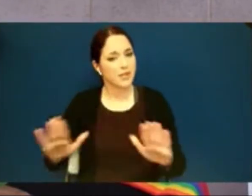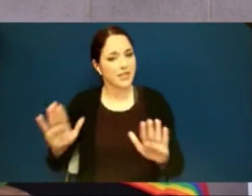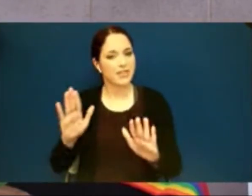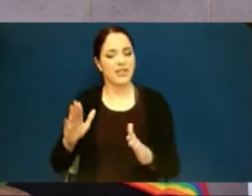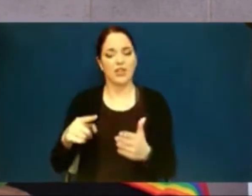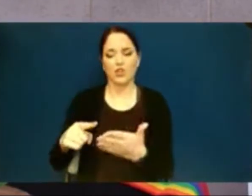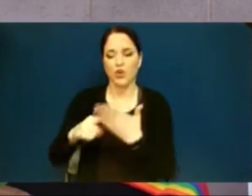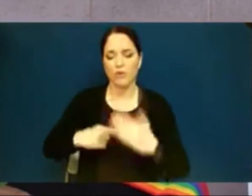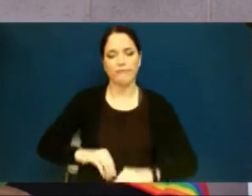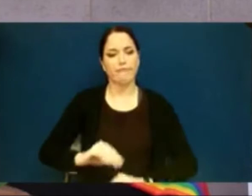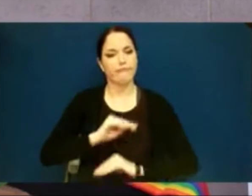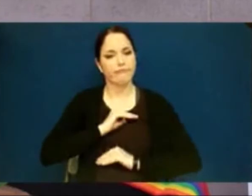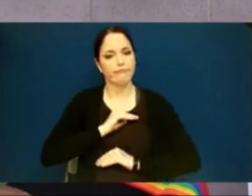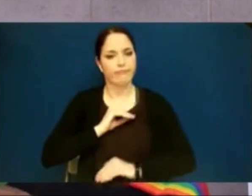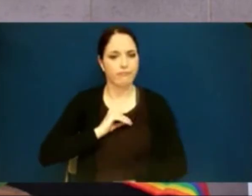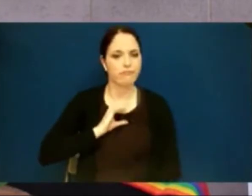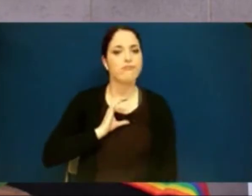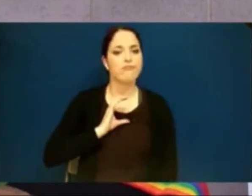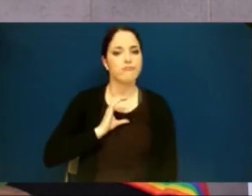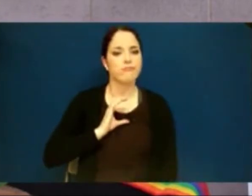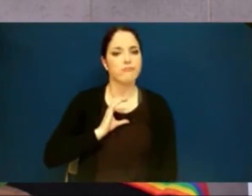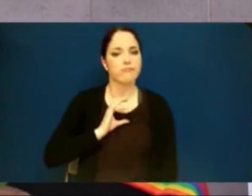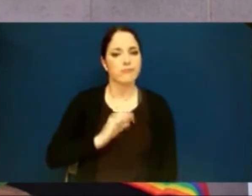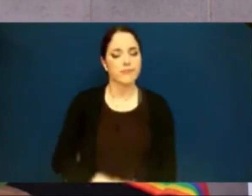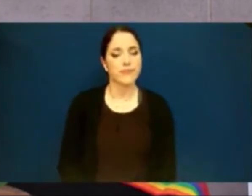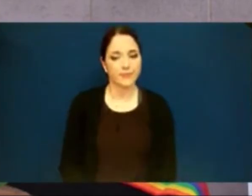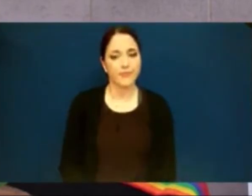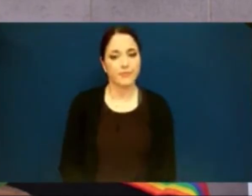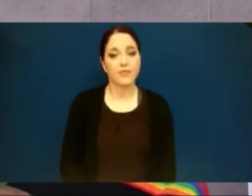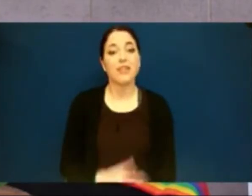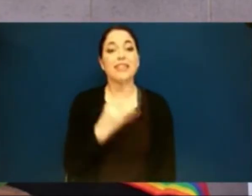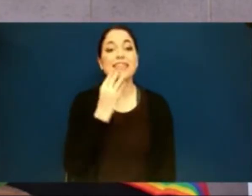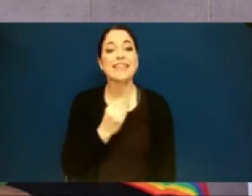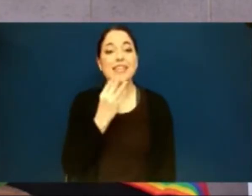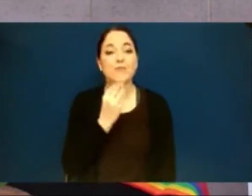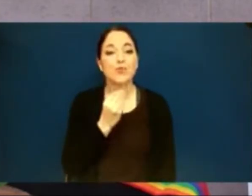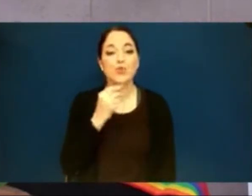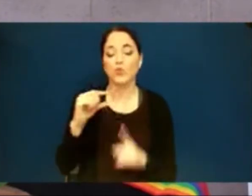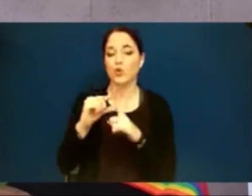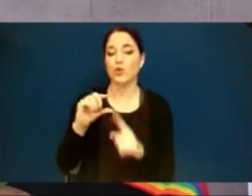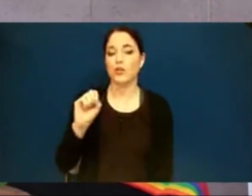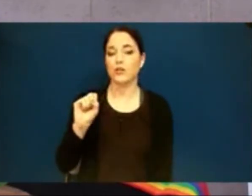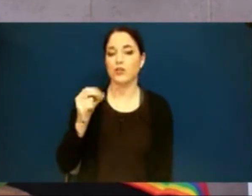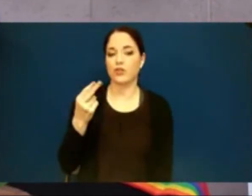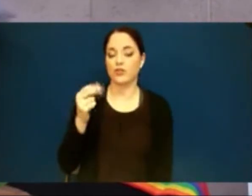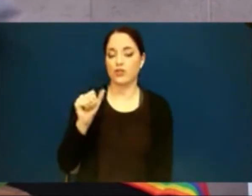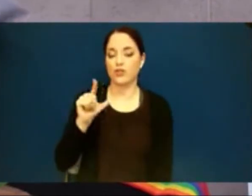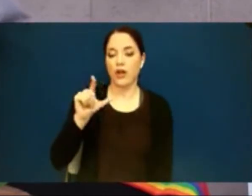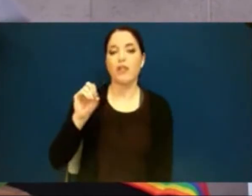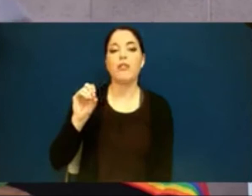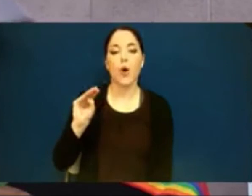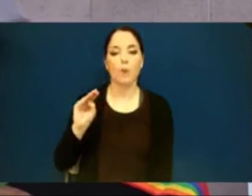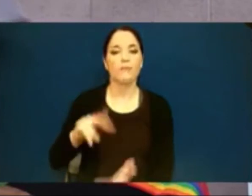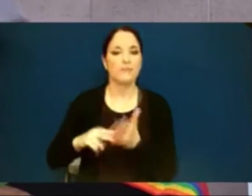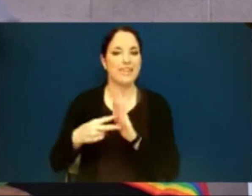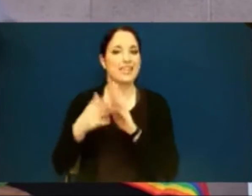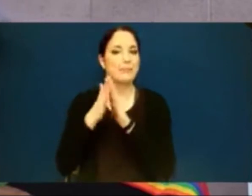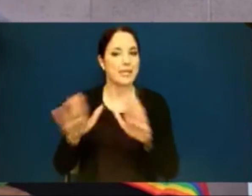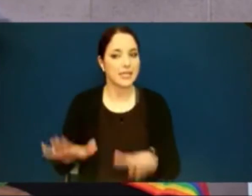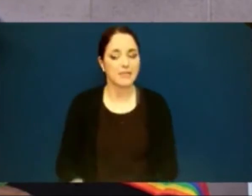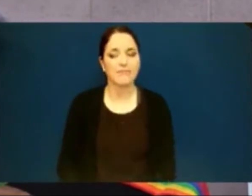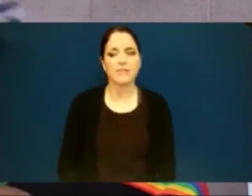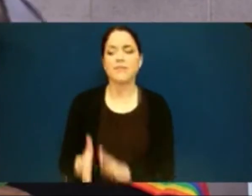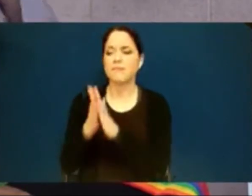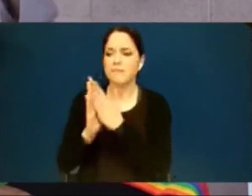well-being, related to the Hebrew word shalom. And peace also implies a specific